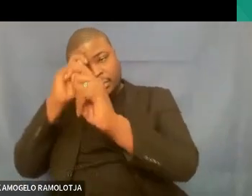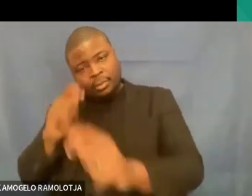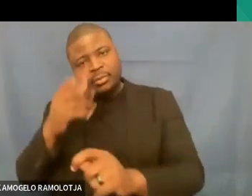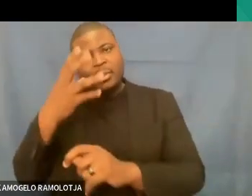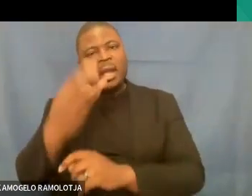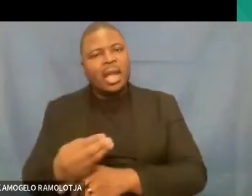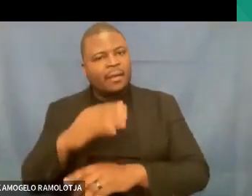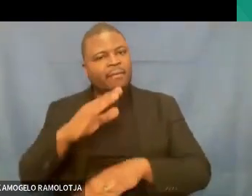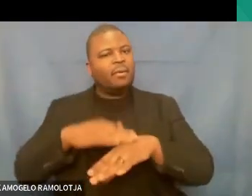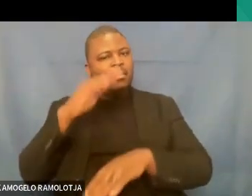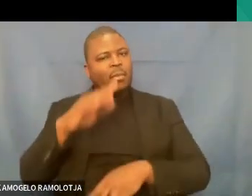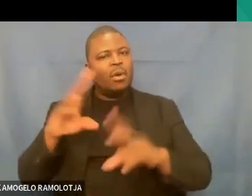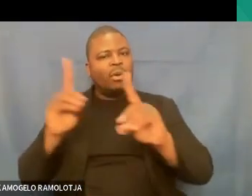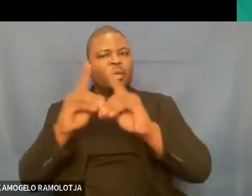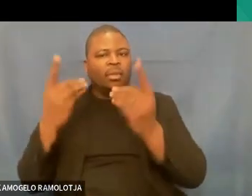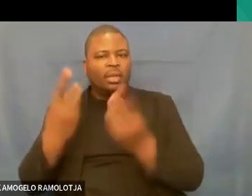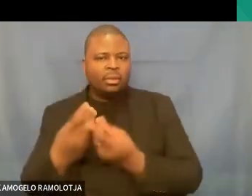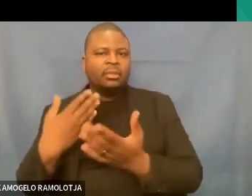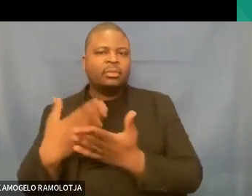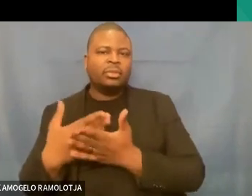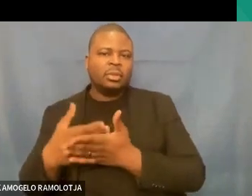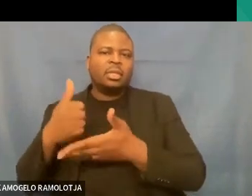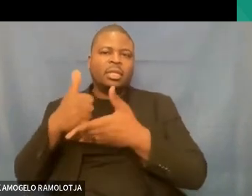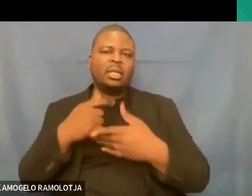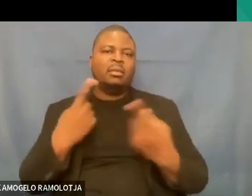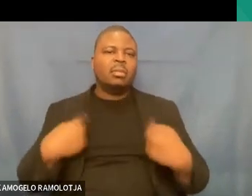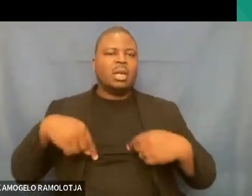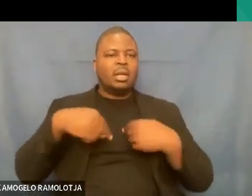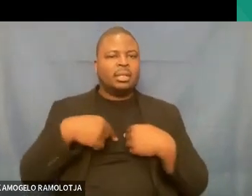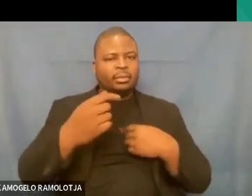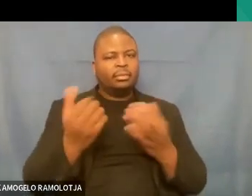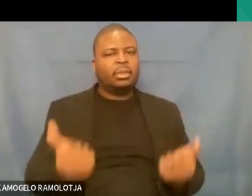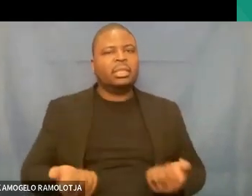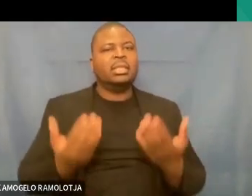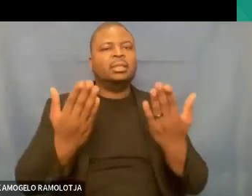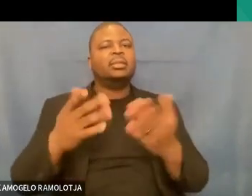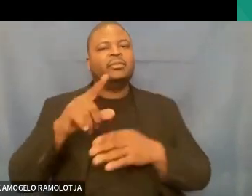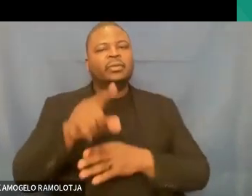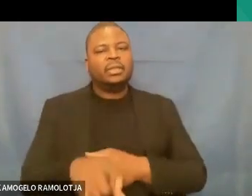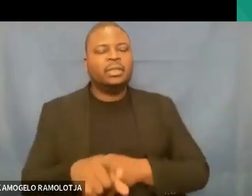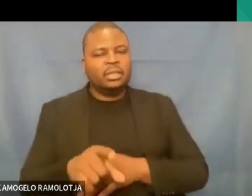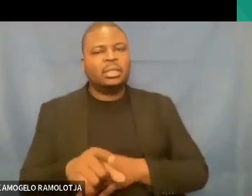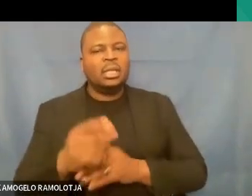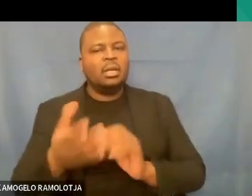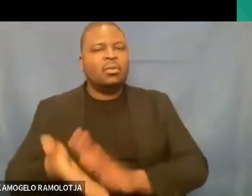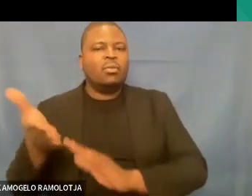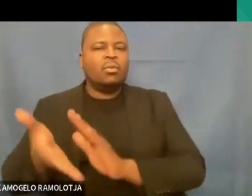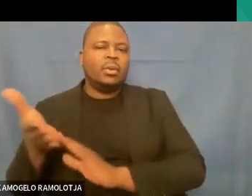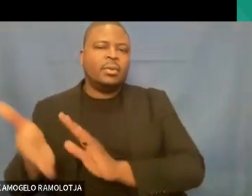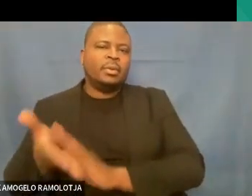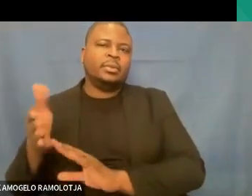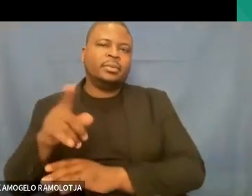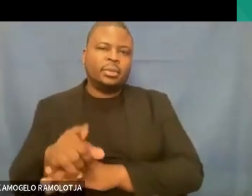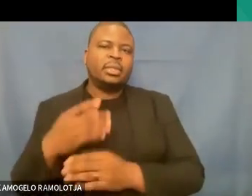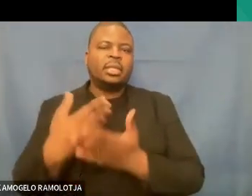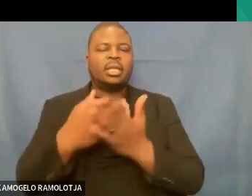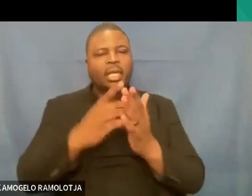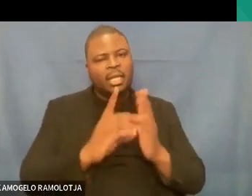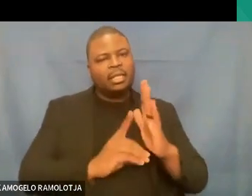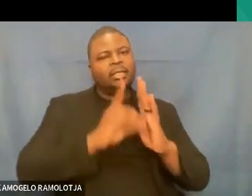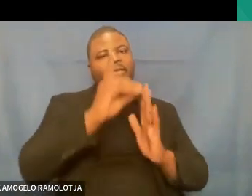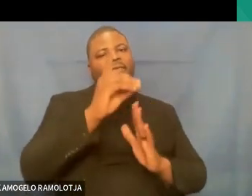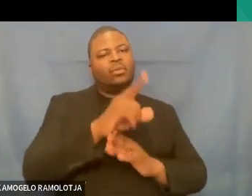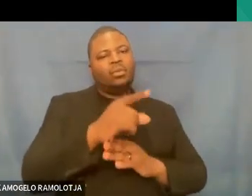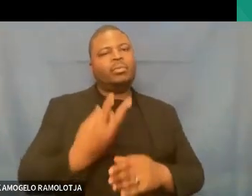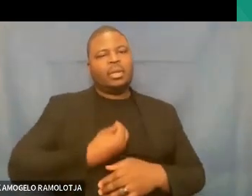who can be assisting us to ensure that our services are comprehensive and can develop the young person holistically,